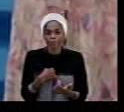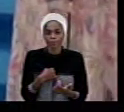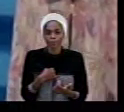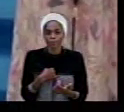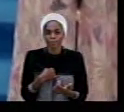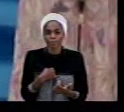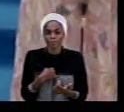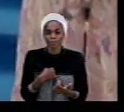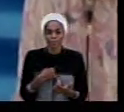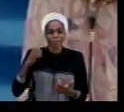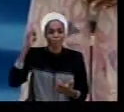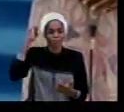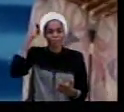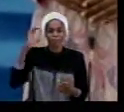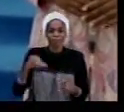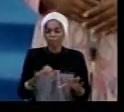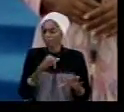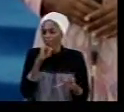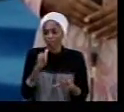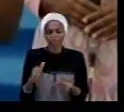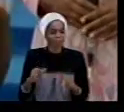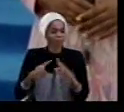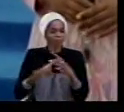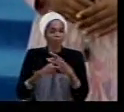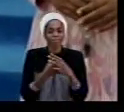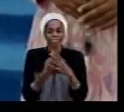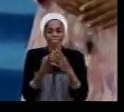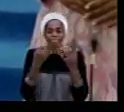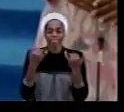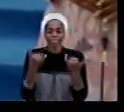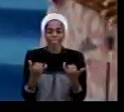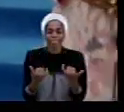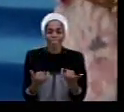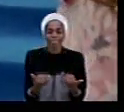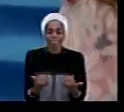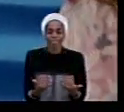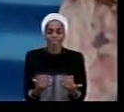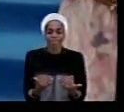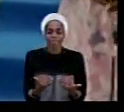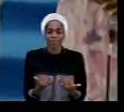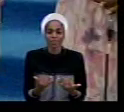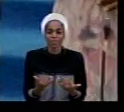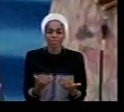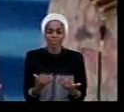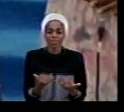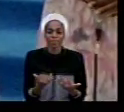He did not start now,